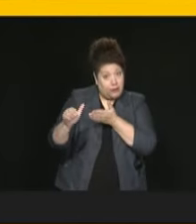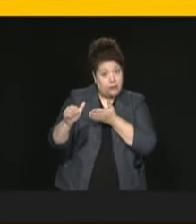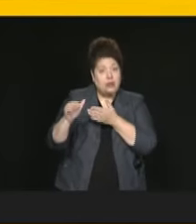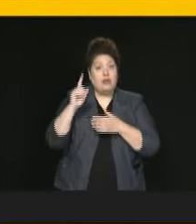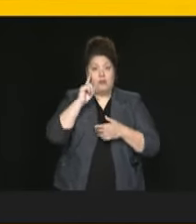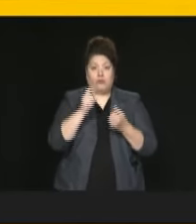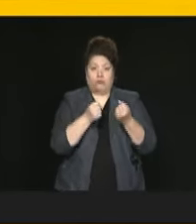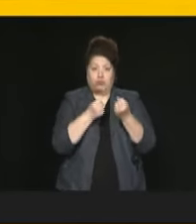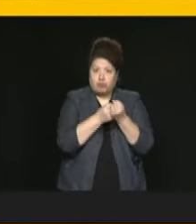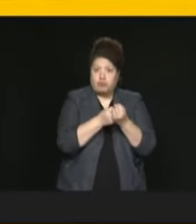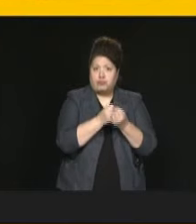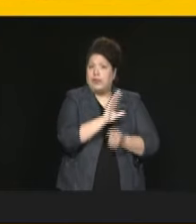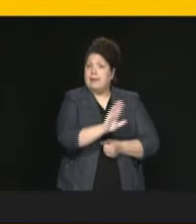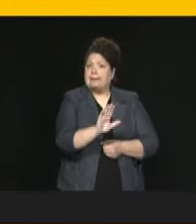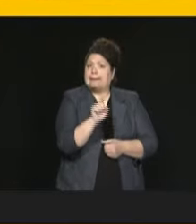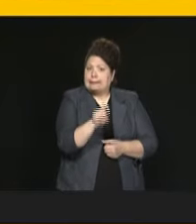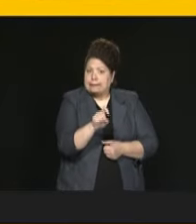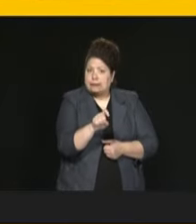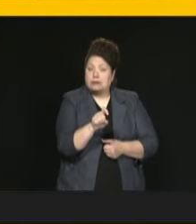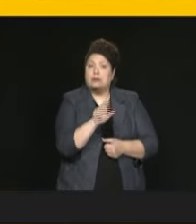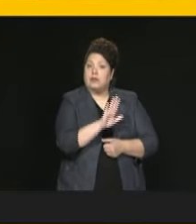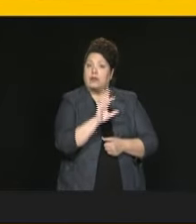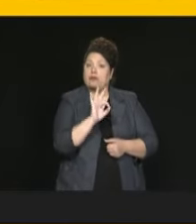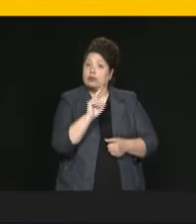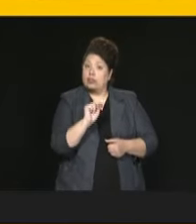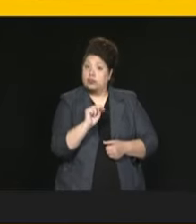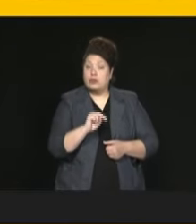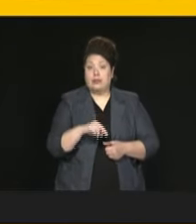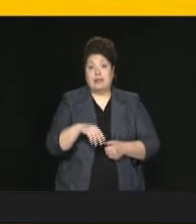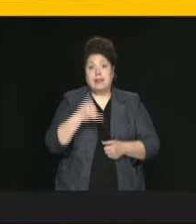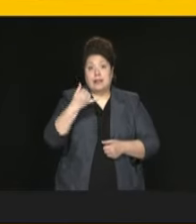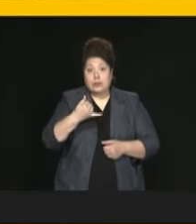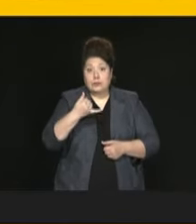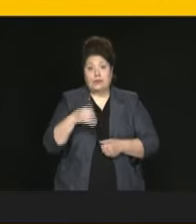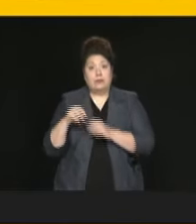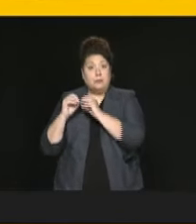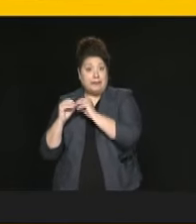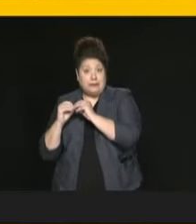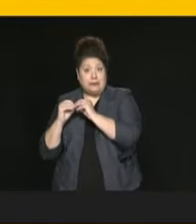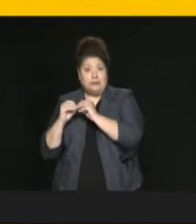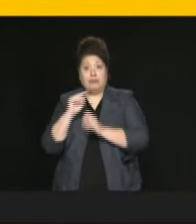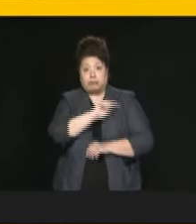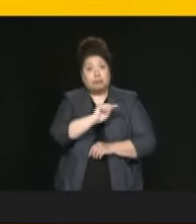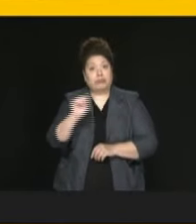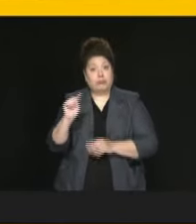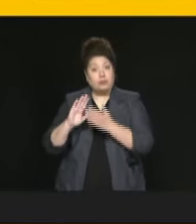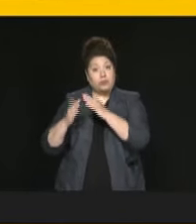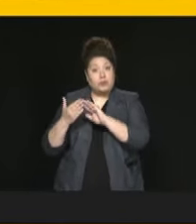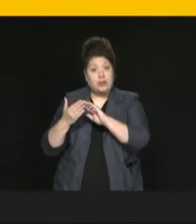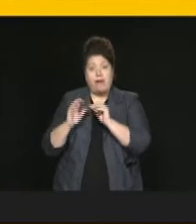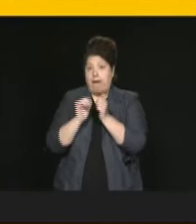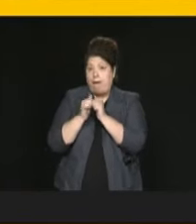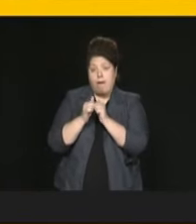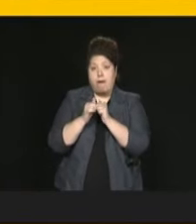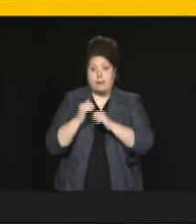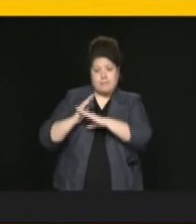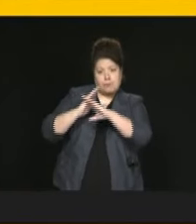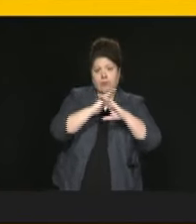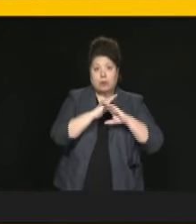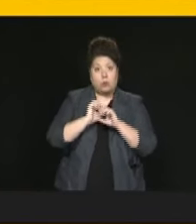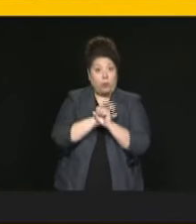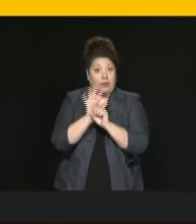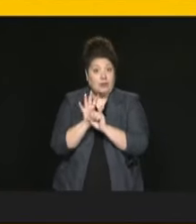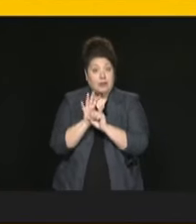of First Nations, Inuit, and Métis communities deal with COVID-19. Although most of these funds have already been directly transferred